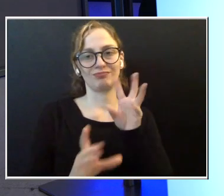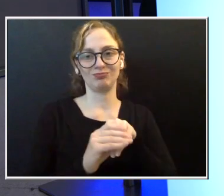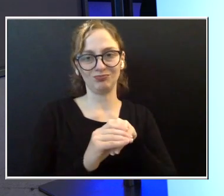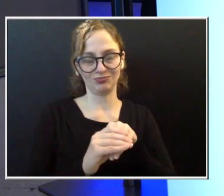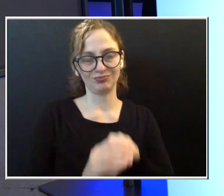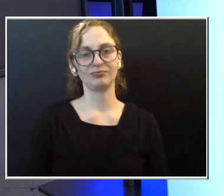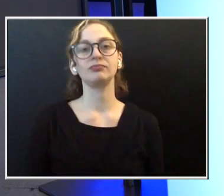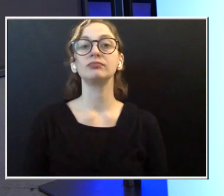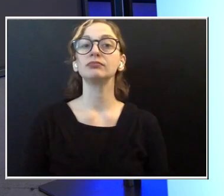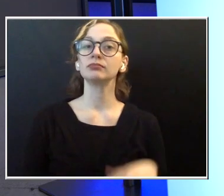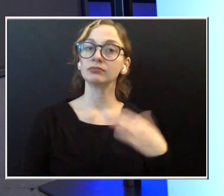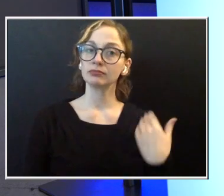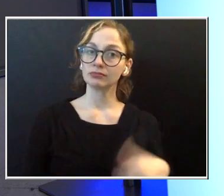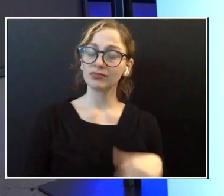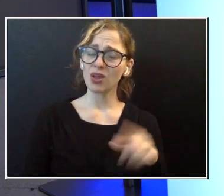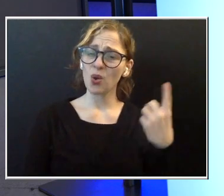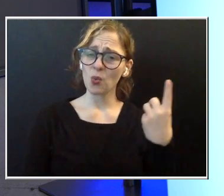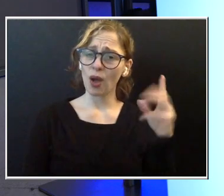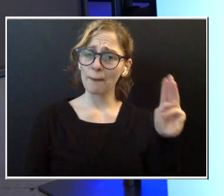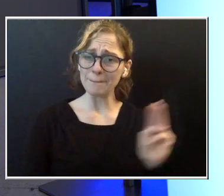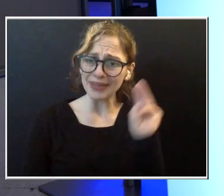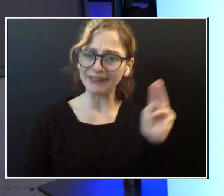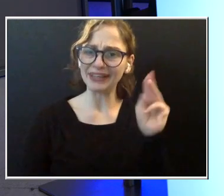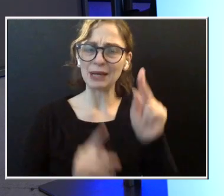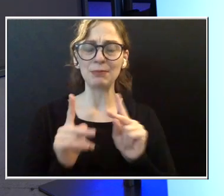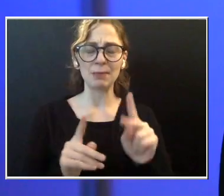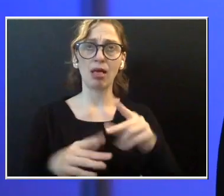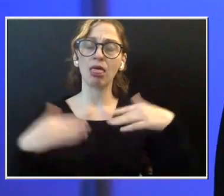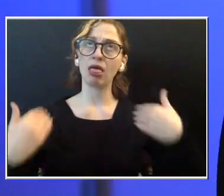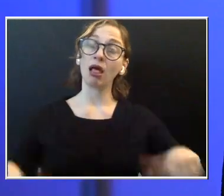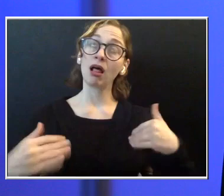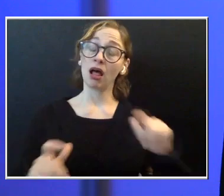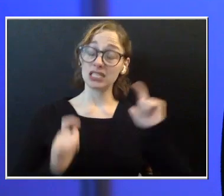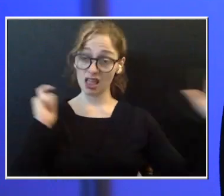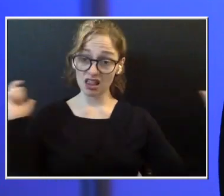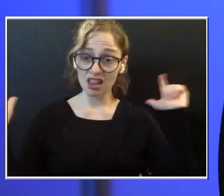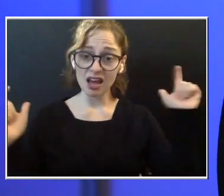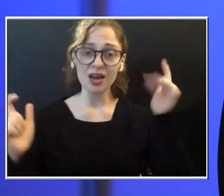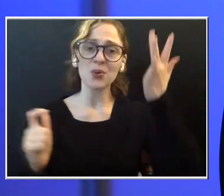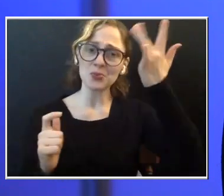is a lot. Why are so many people needed? Well, I think it's important